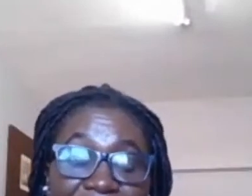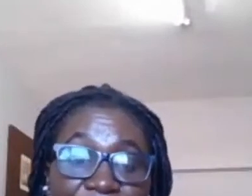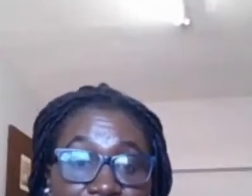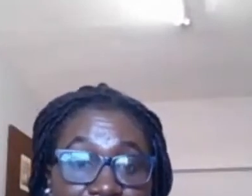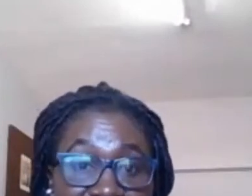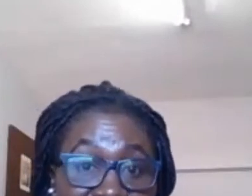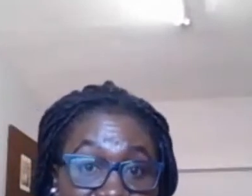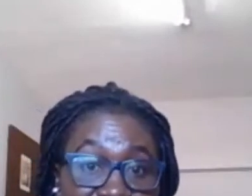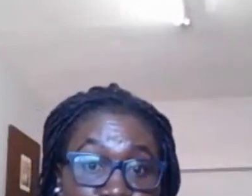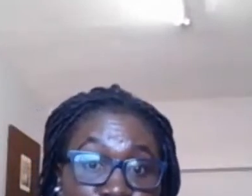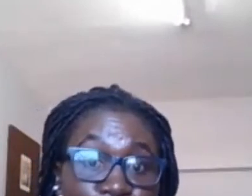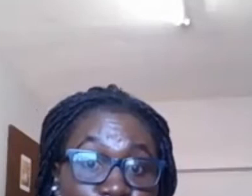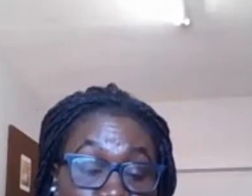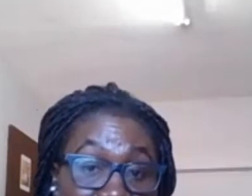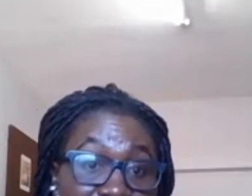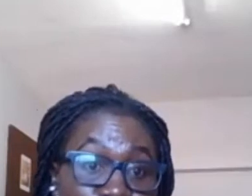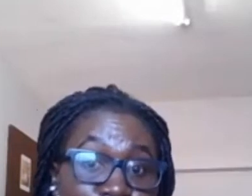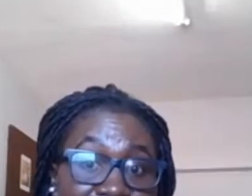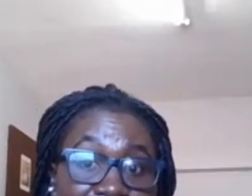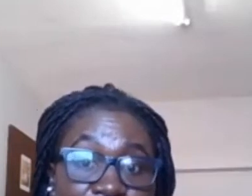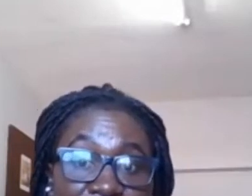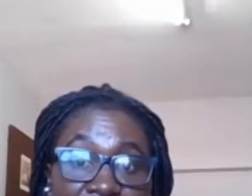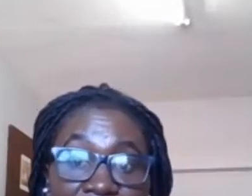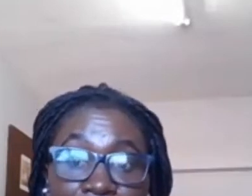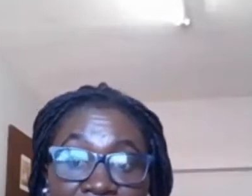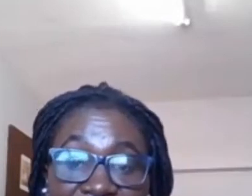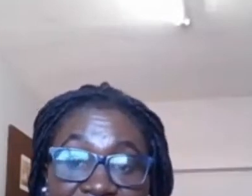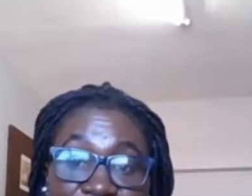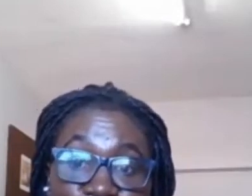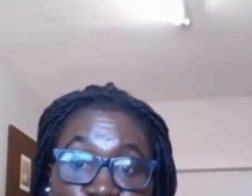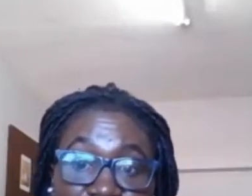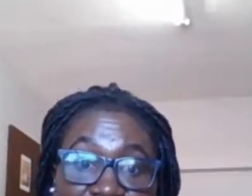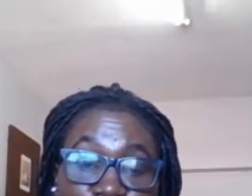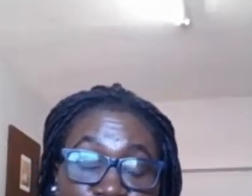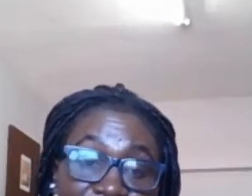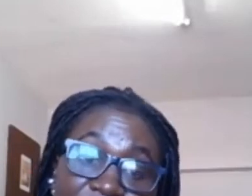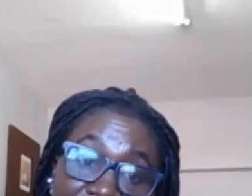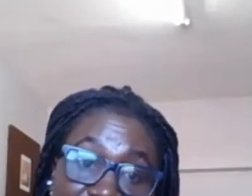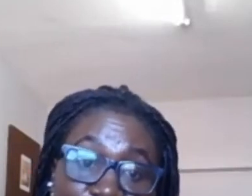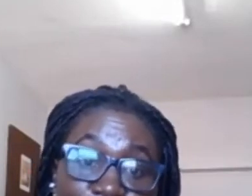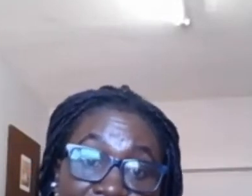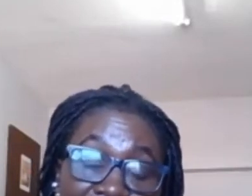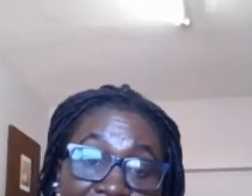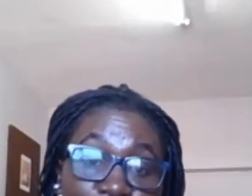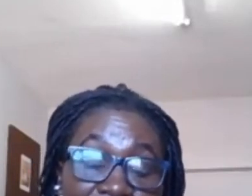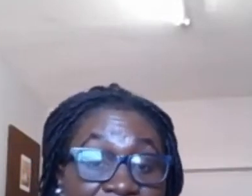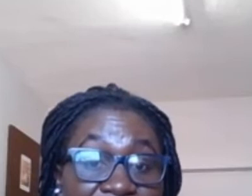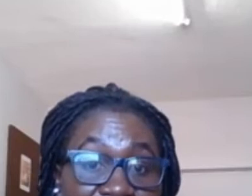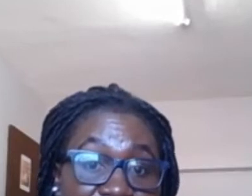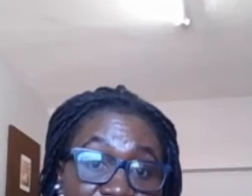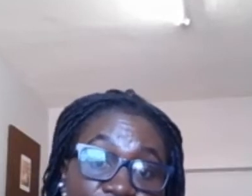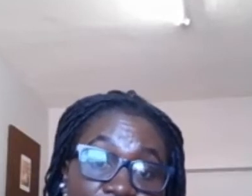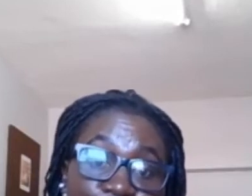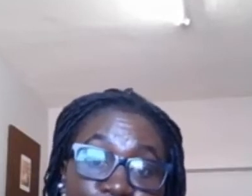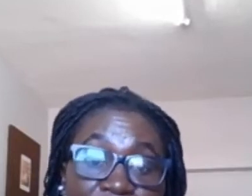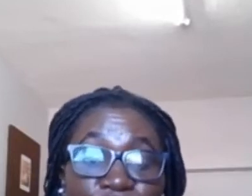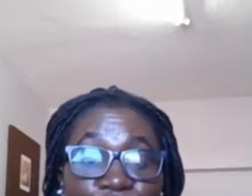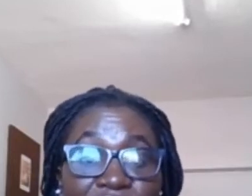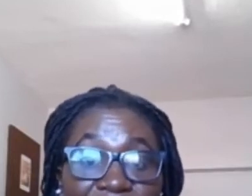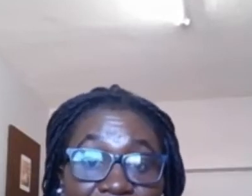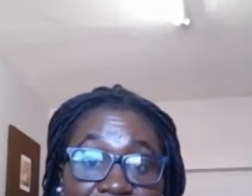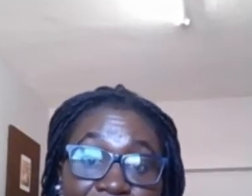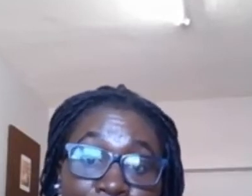males and females live in separate groups when they are not mating. My findings showed that because females require a high-quality diet to